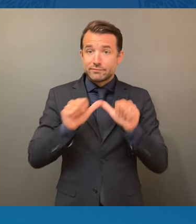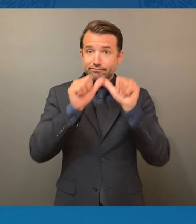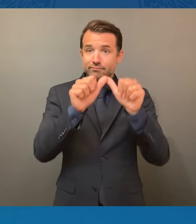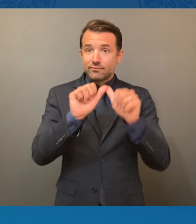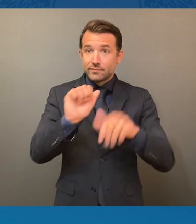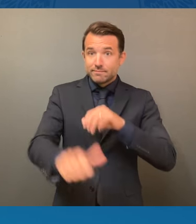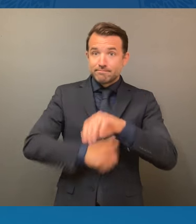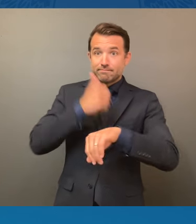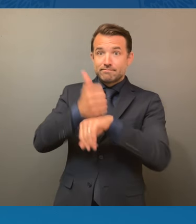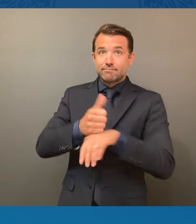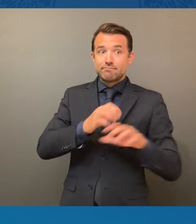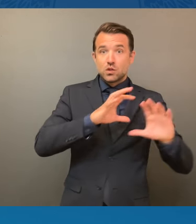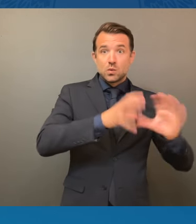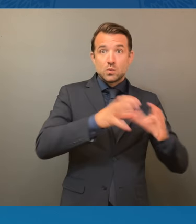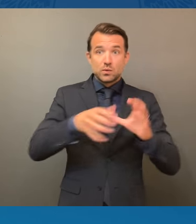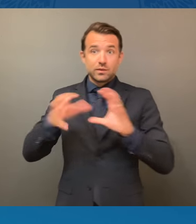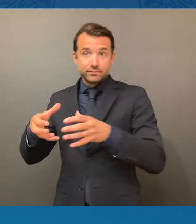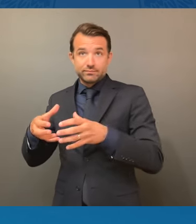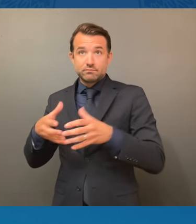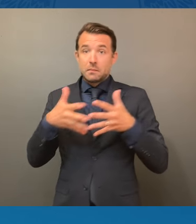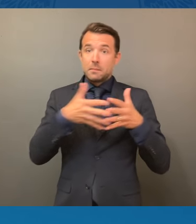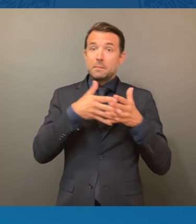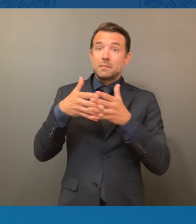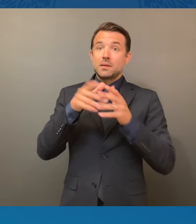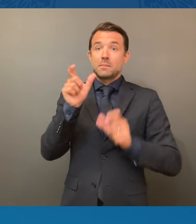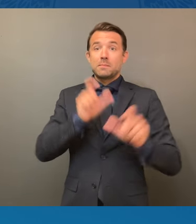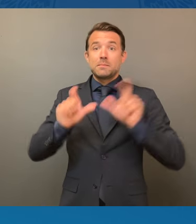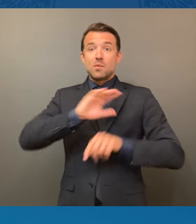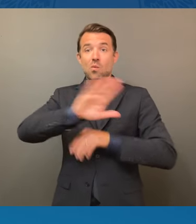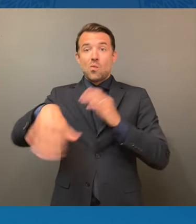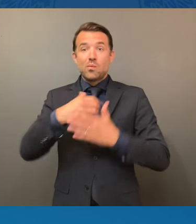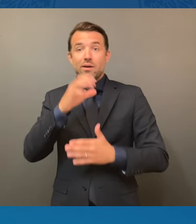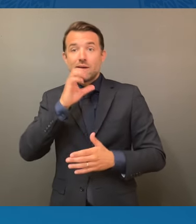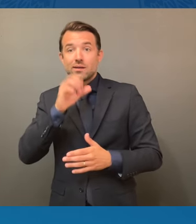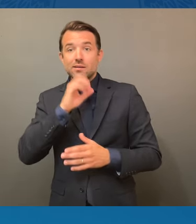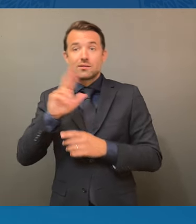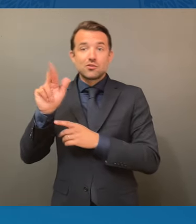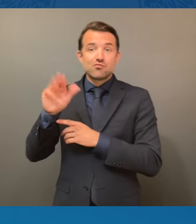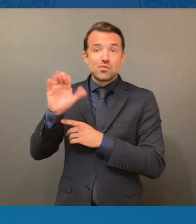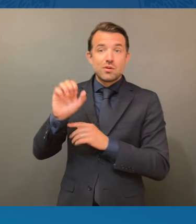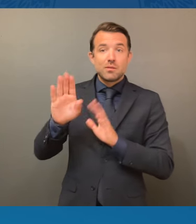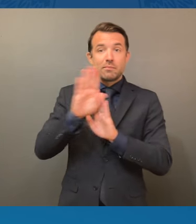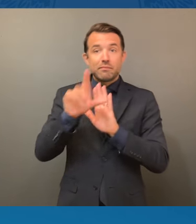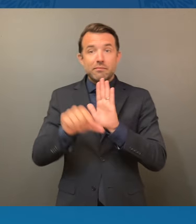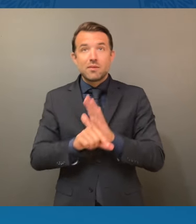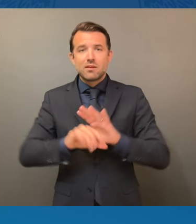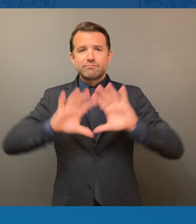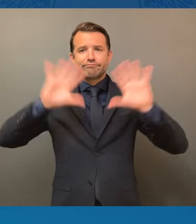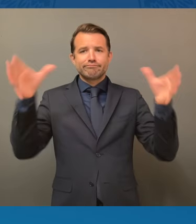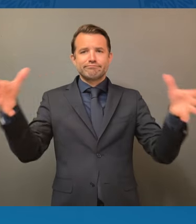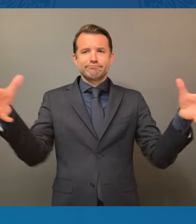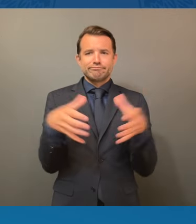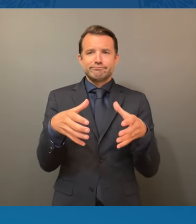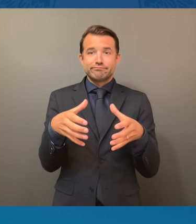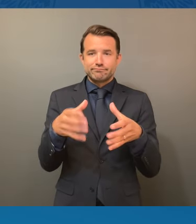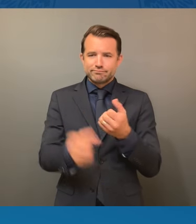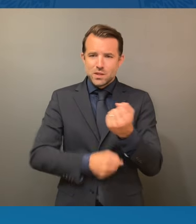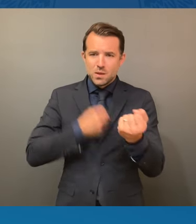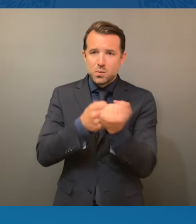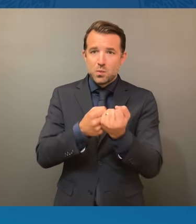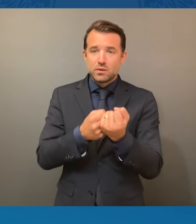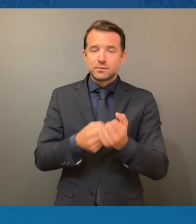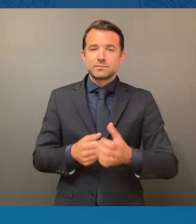ages and races and backgrounds. Continue to do so with the knowledge that we have so much more in common than what separates